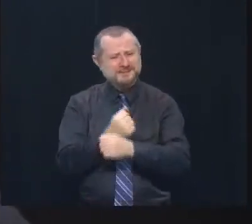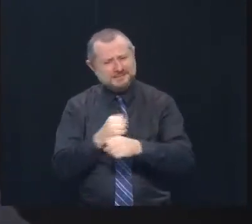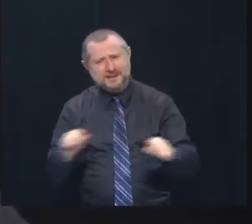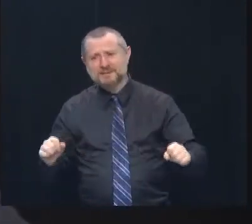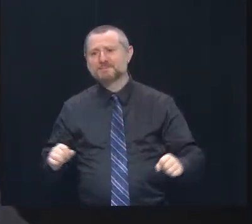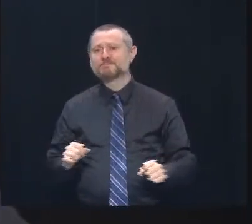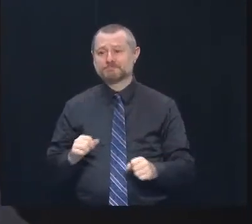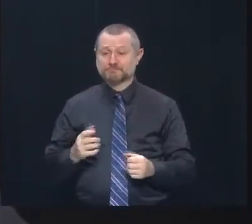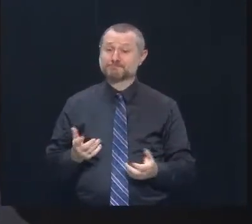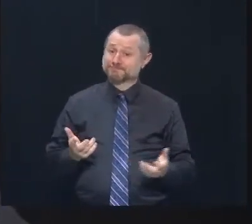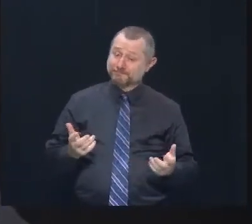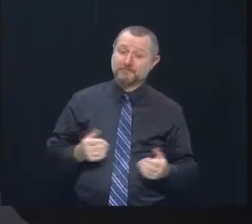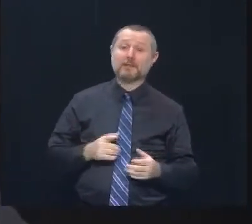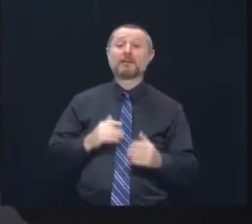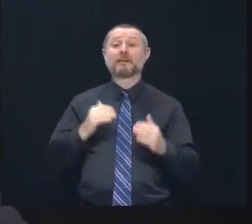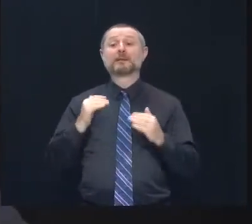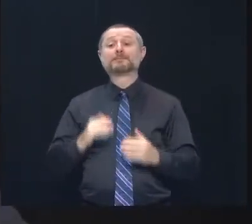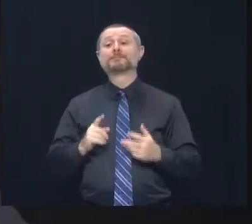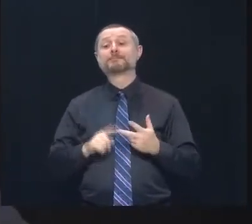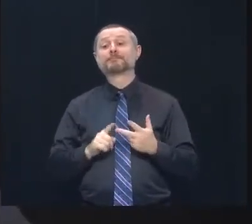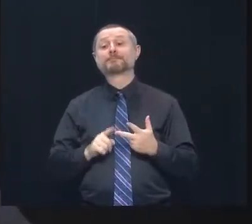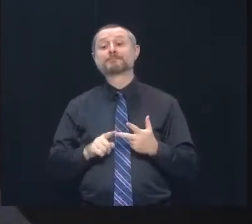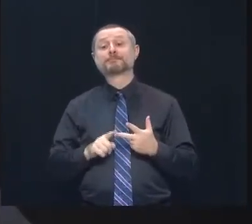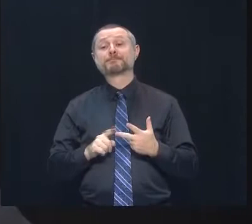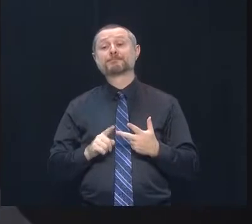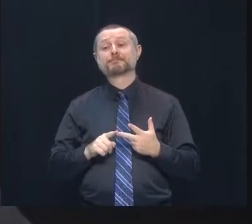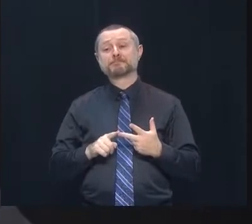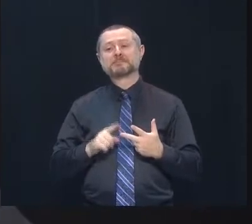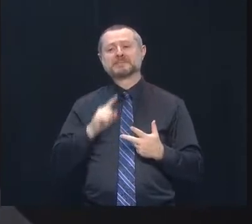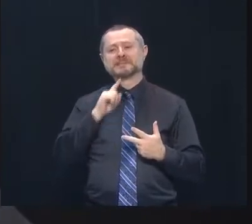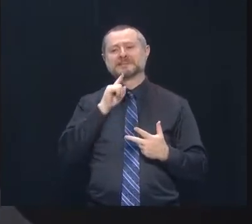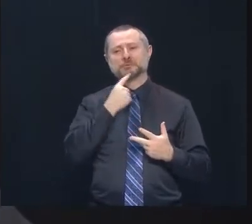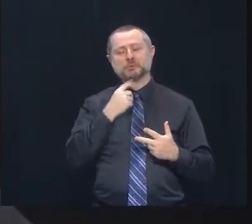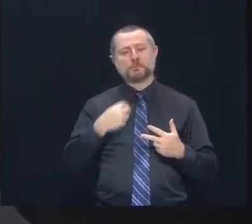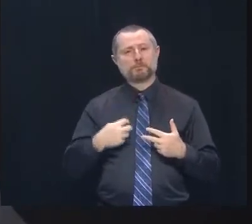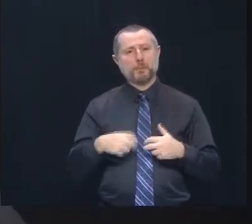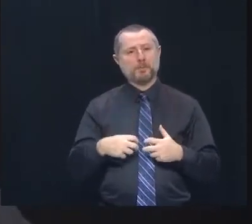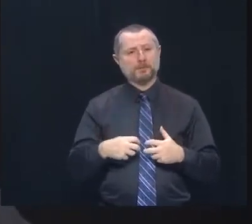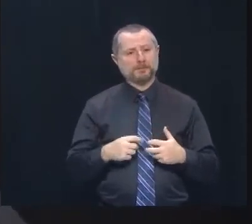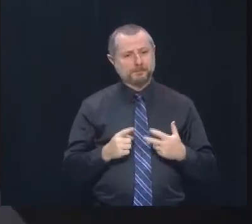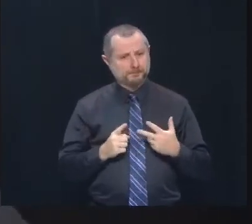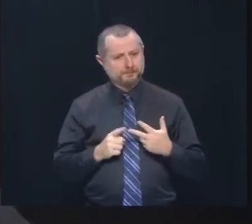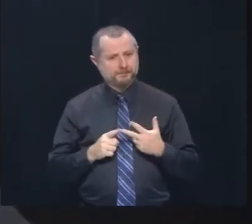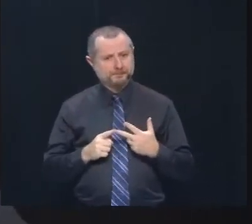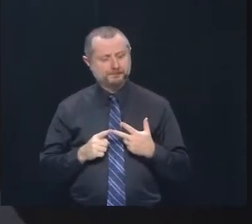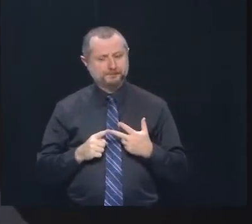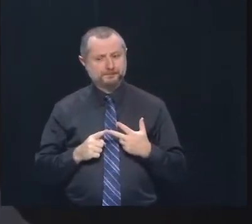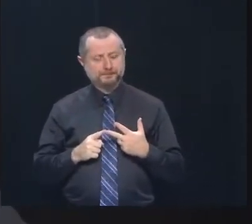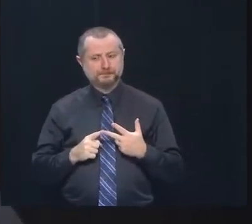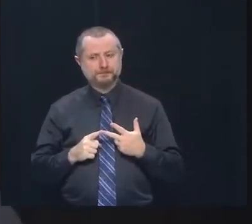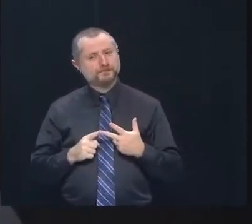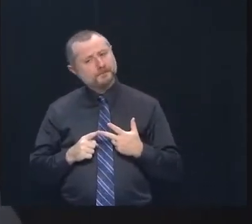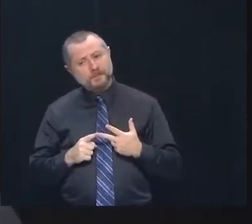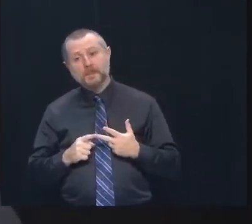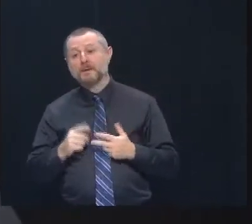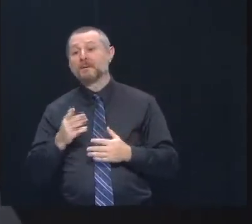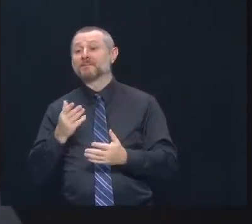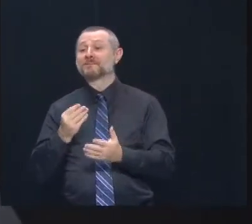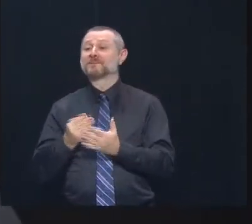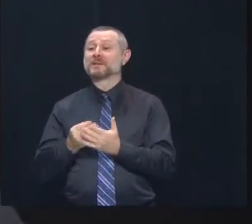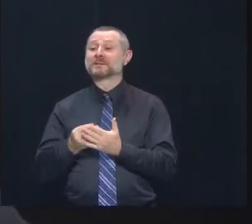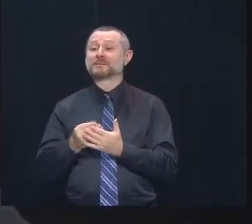Third, and this is a real problem, there have been no provisions to fund the